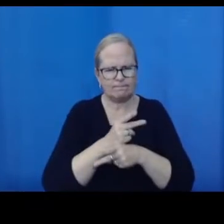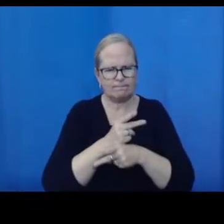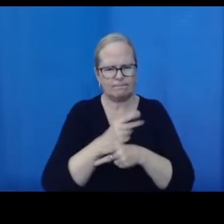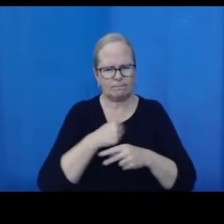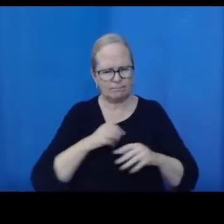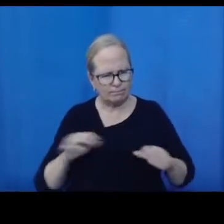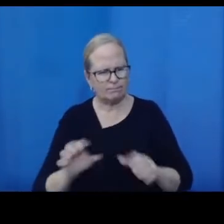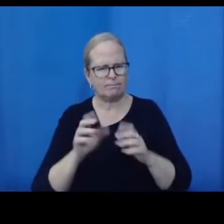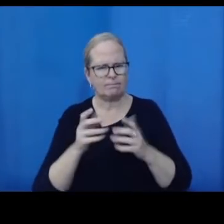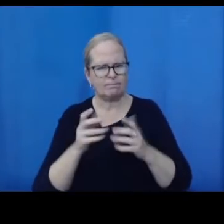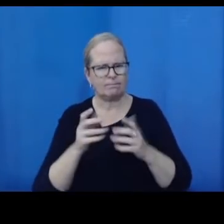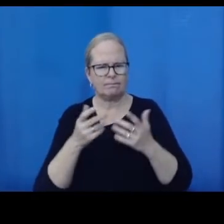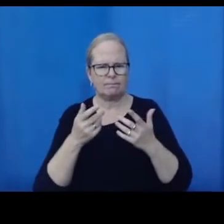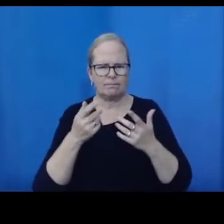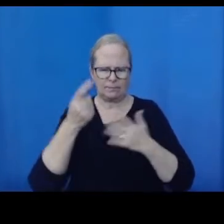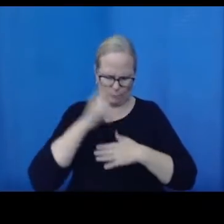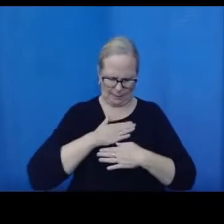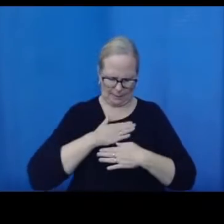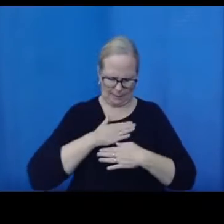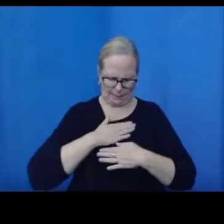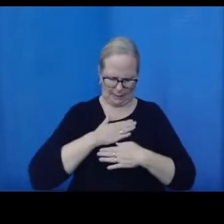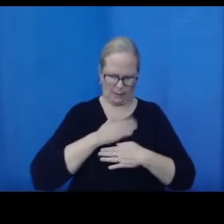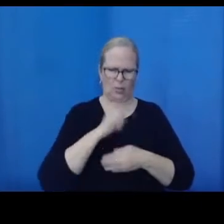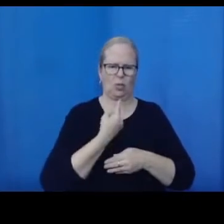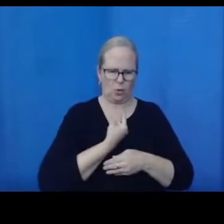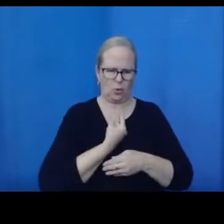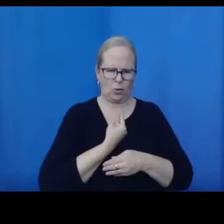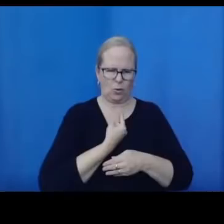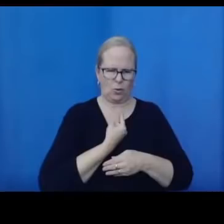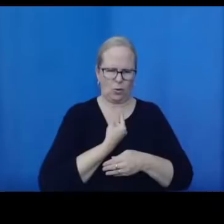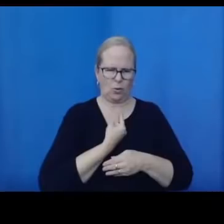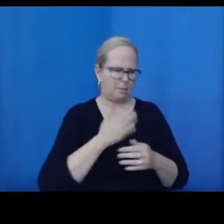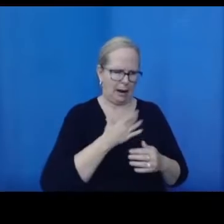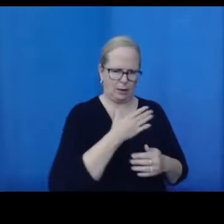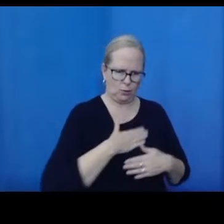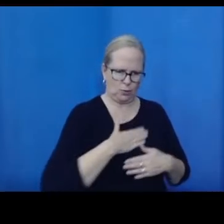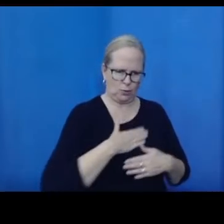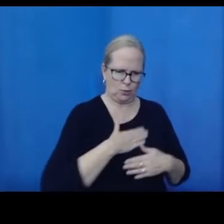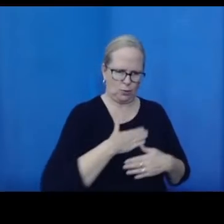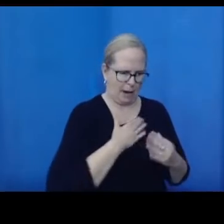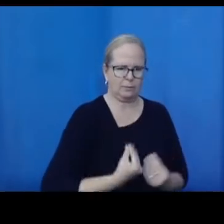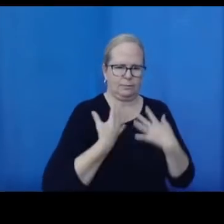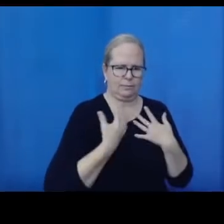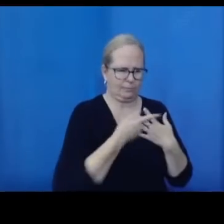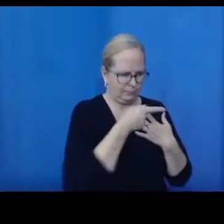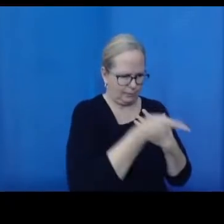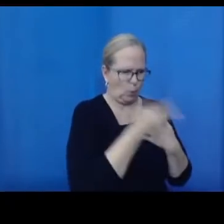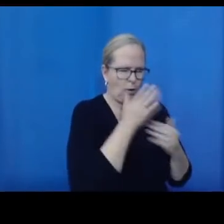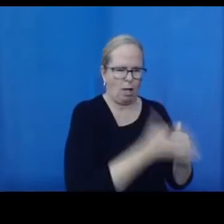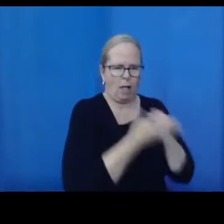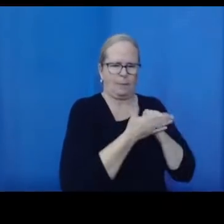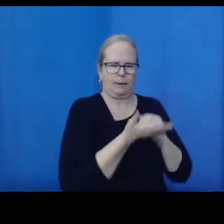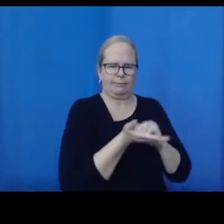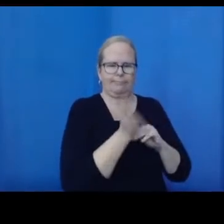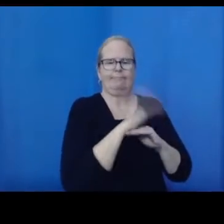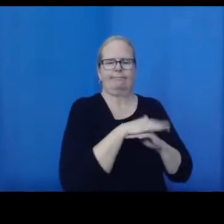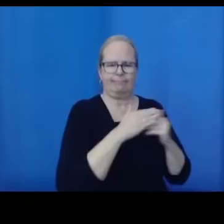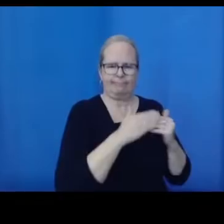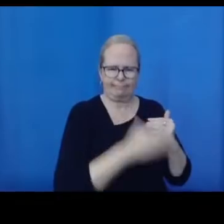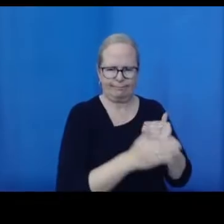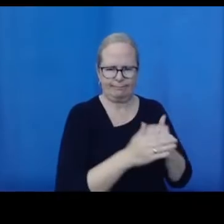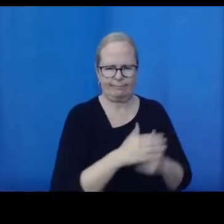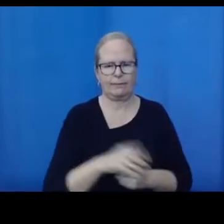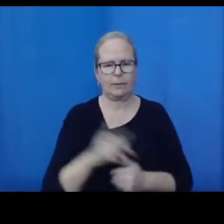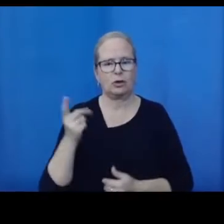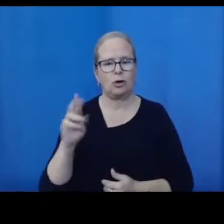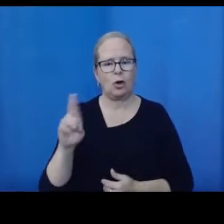the day is going to bring. And as Dr. LaFrancis said, we're kind of in the middle of, we don't know if the next day is going to be better or worse